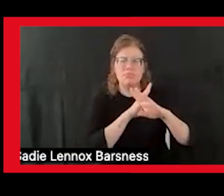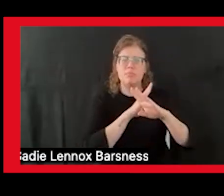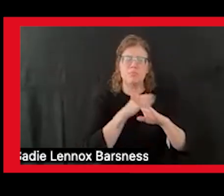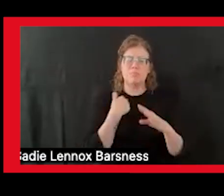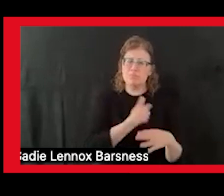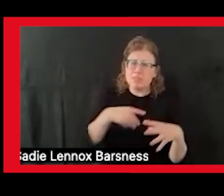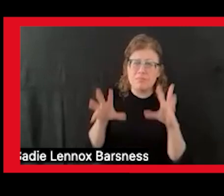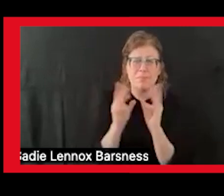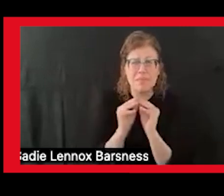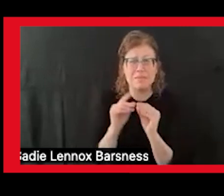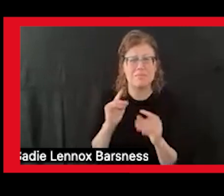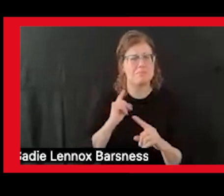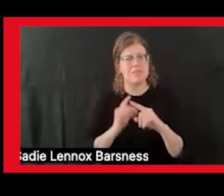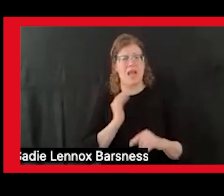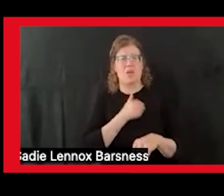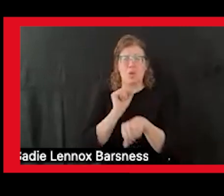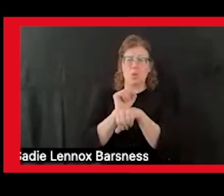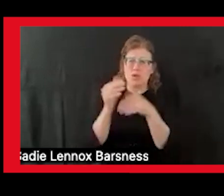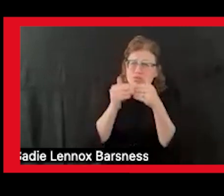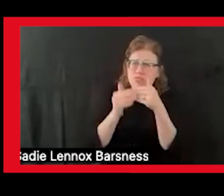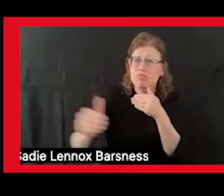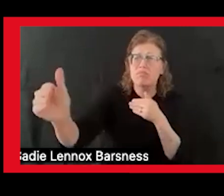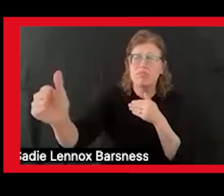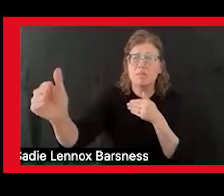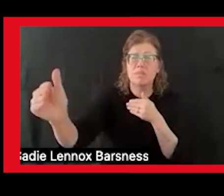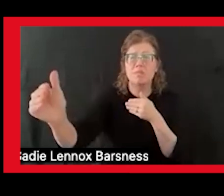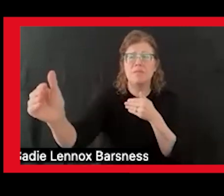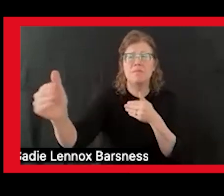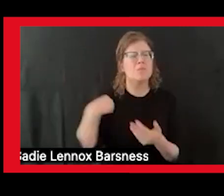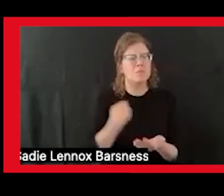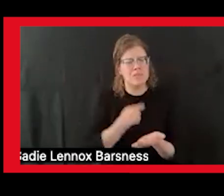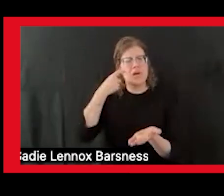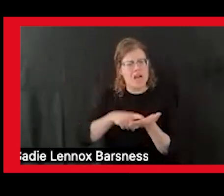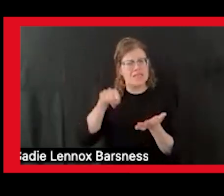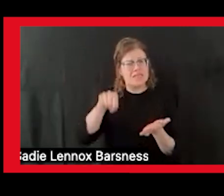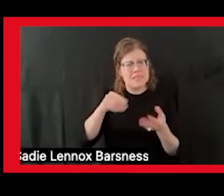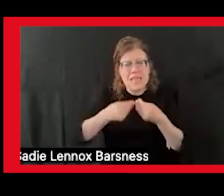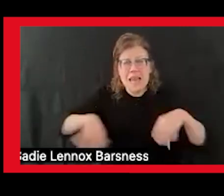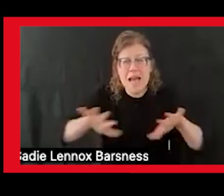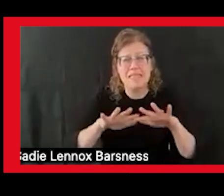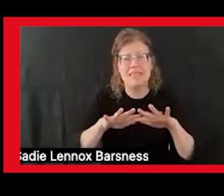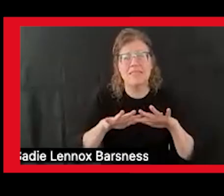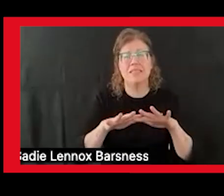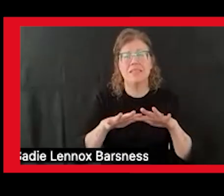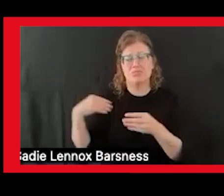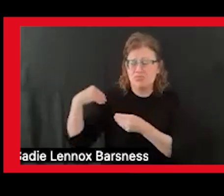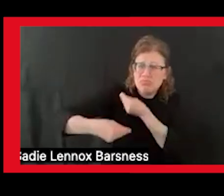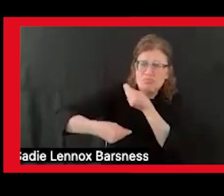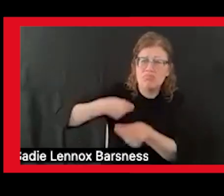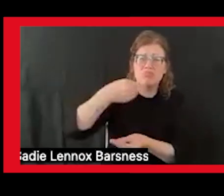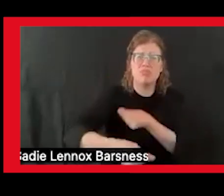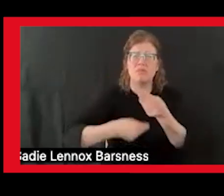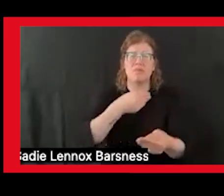this land on which we gather, Mohkinstsis, is the ancestral territory of the Siksika Sitapi,